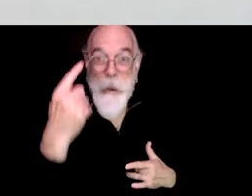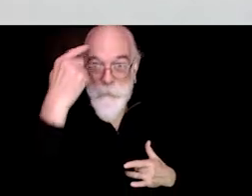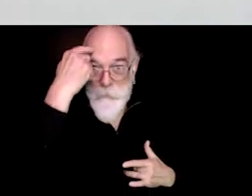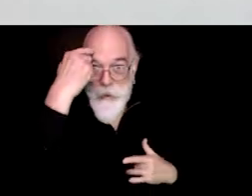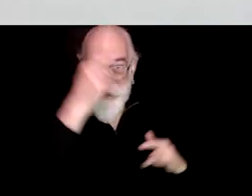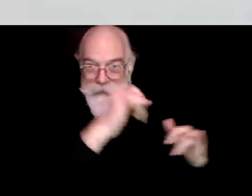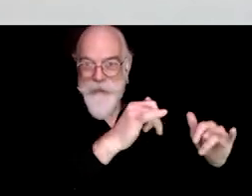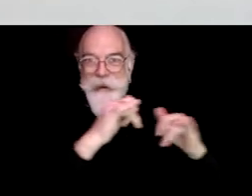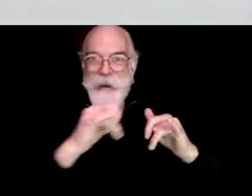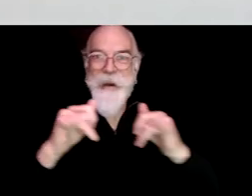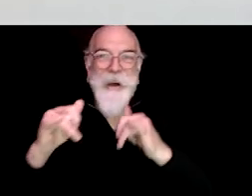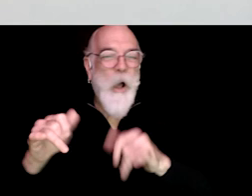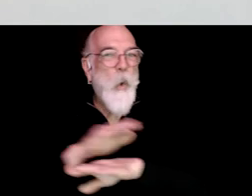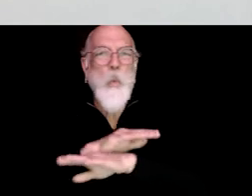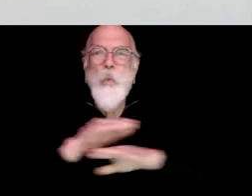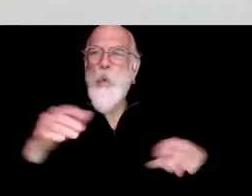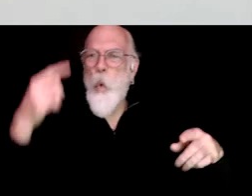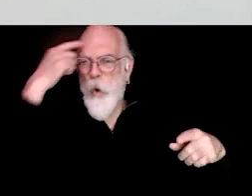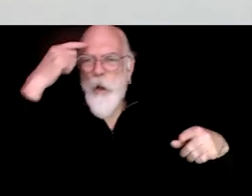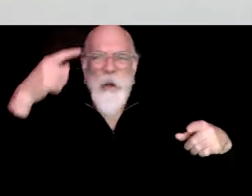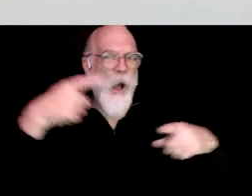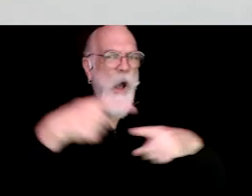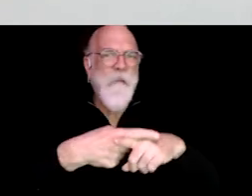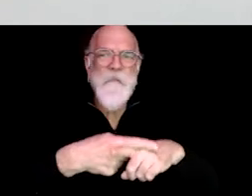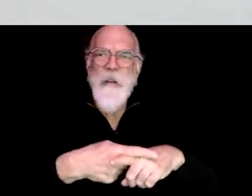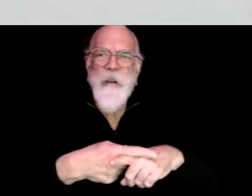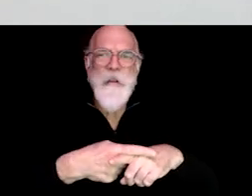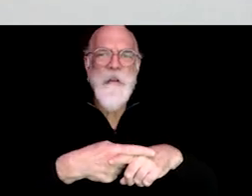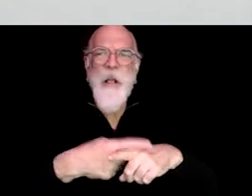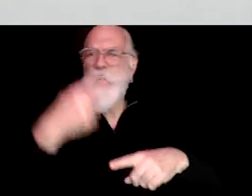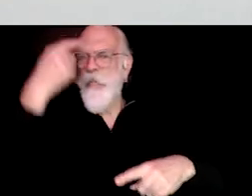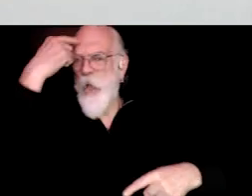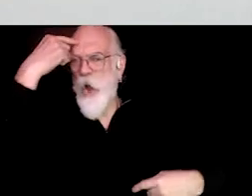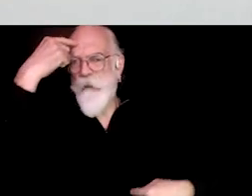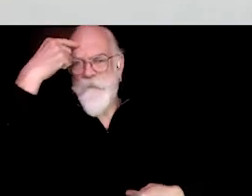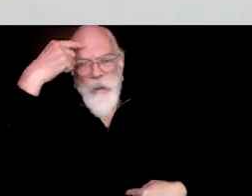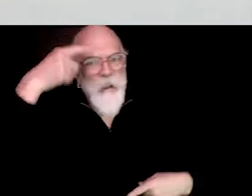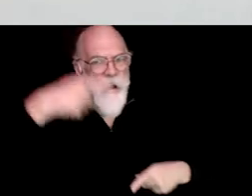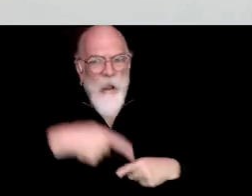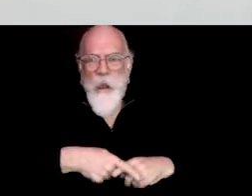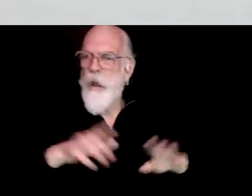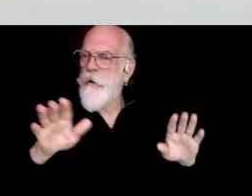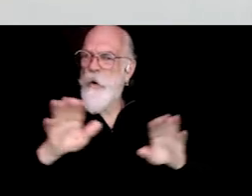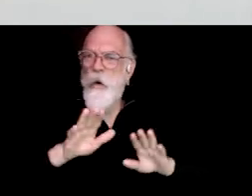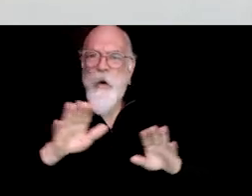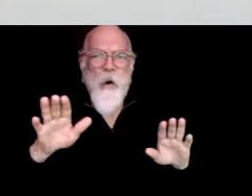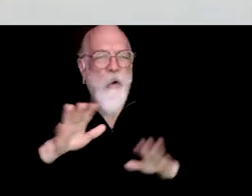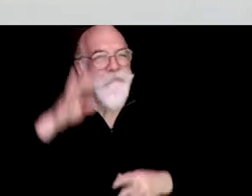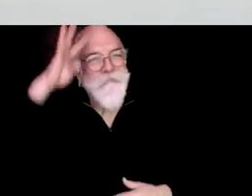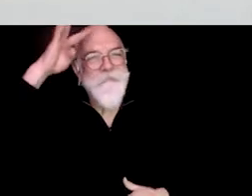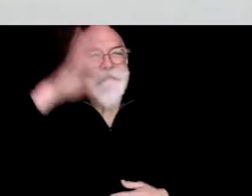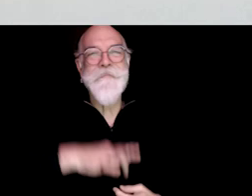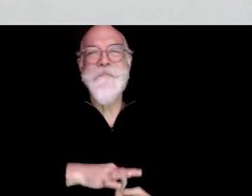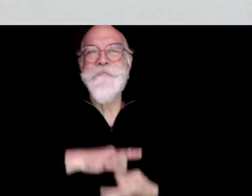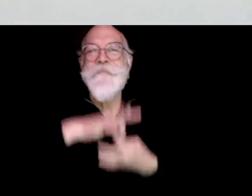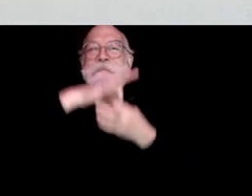others around you. And there's no conflict between what you think and what you feel, and that there's no conflict